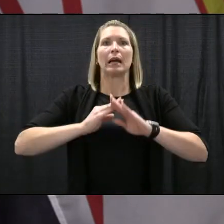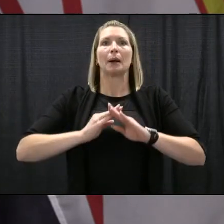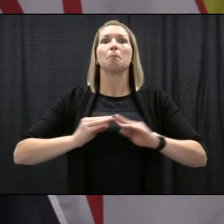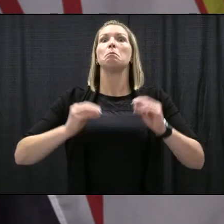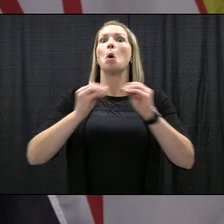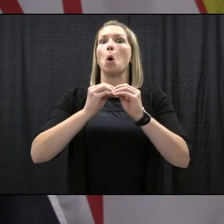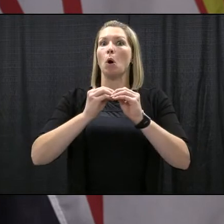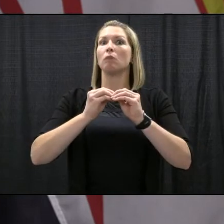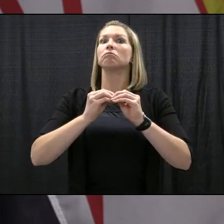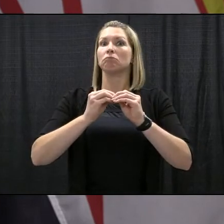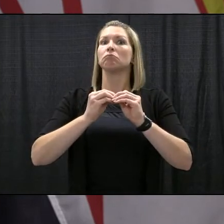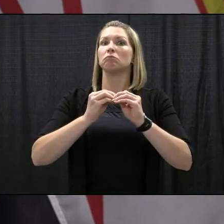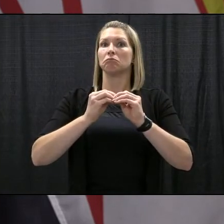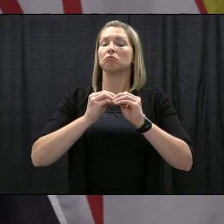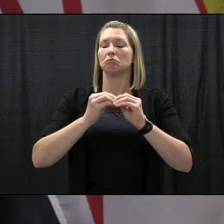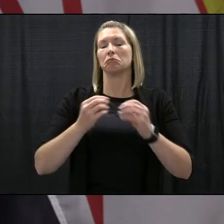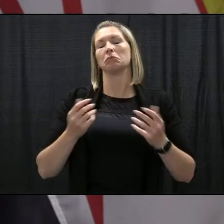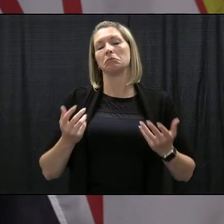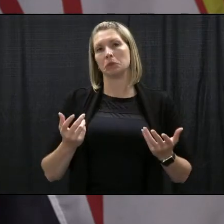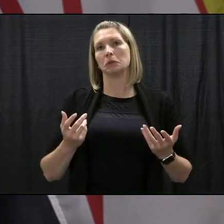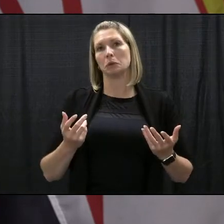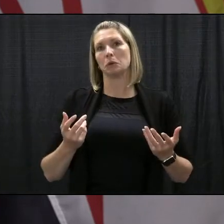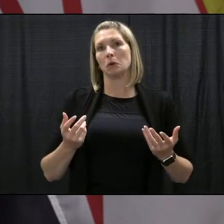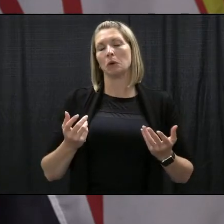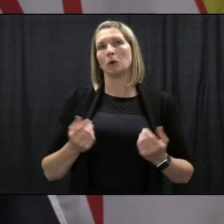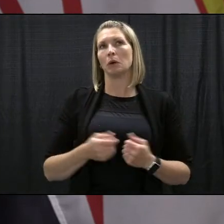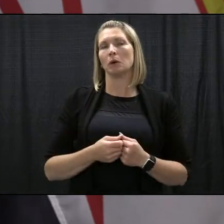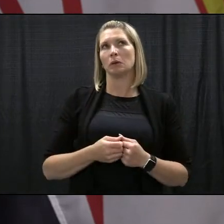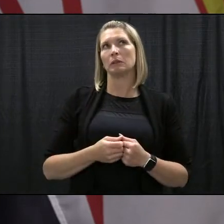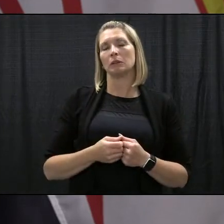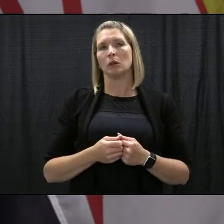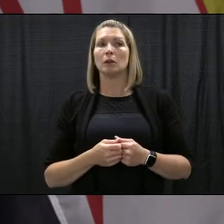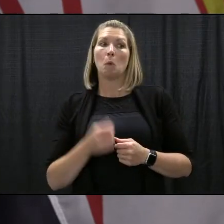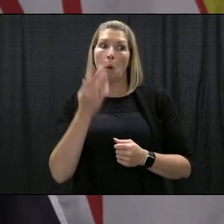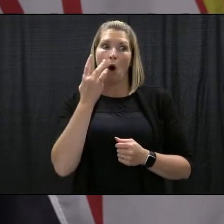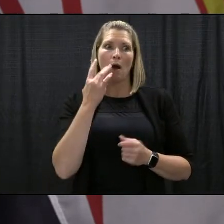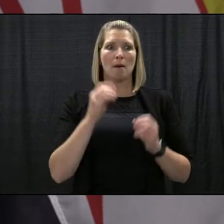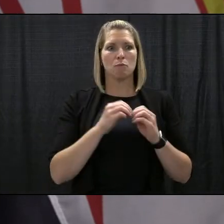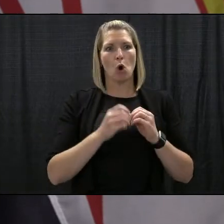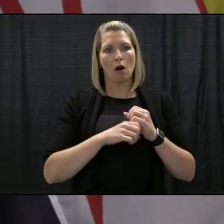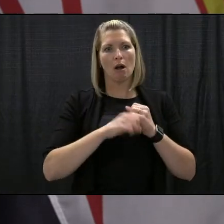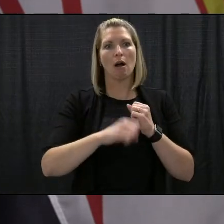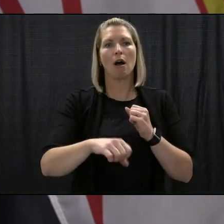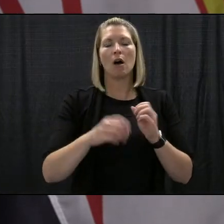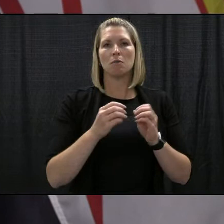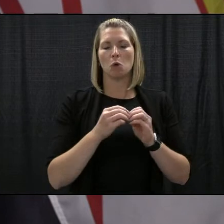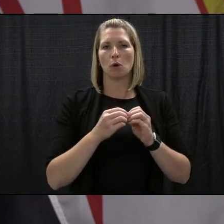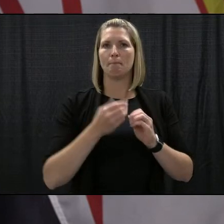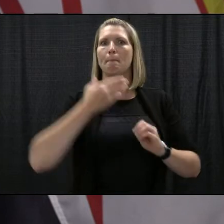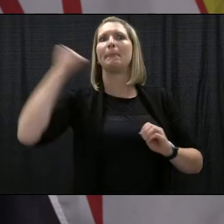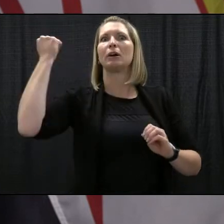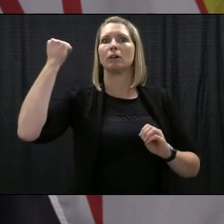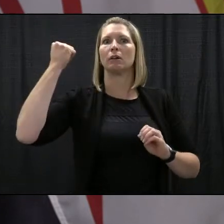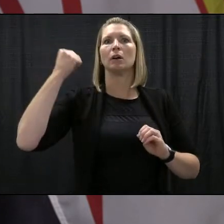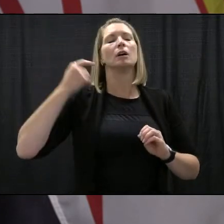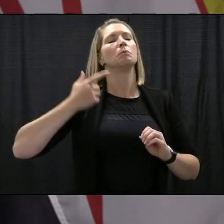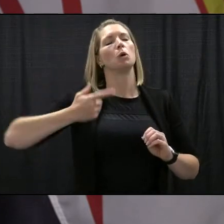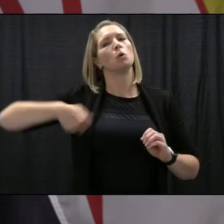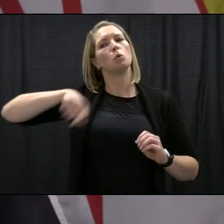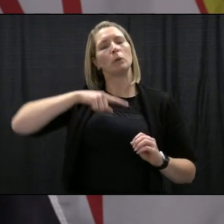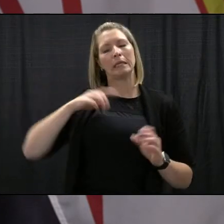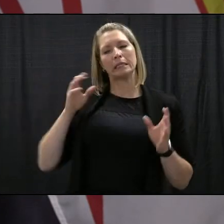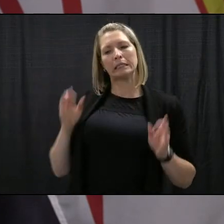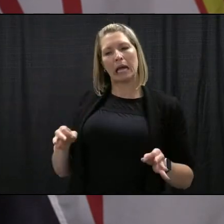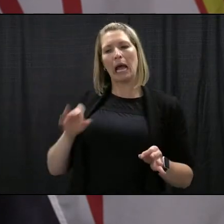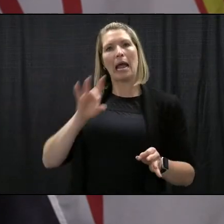we anticipate that we would get better protection, longer protection. And that's why we've chose the 8 weeks in between. So it's not